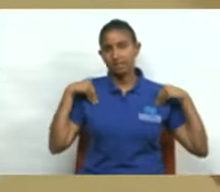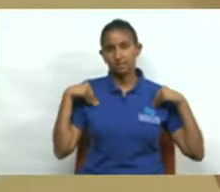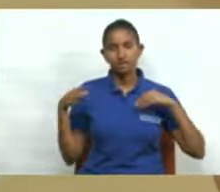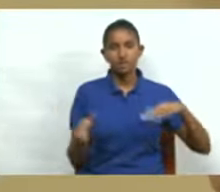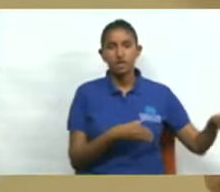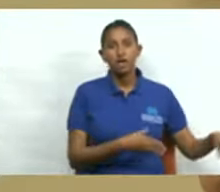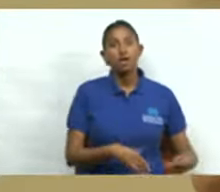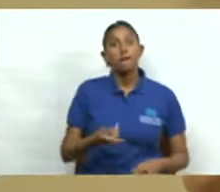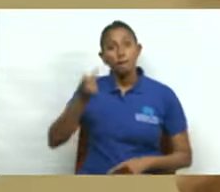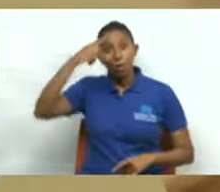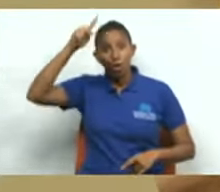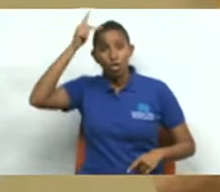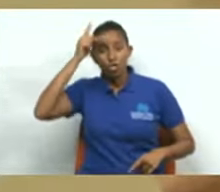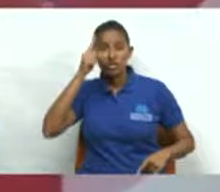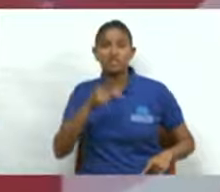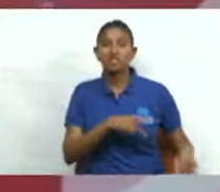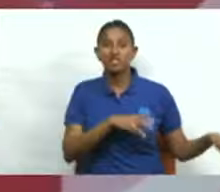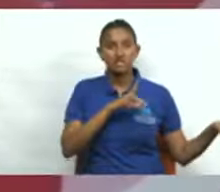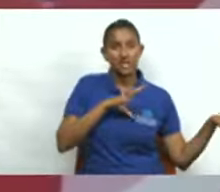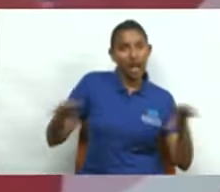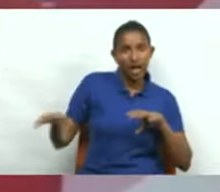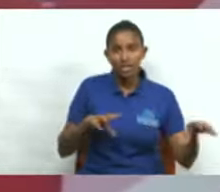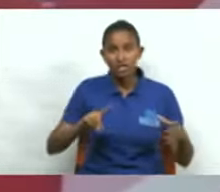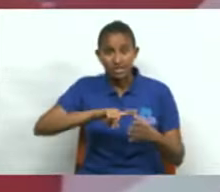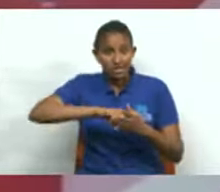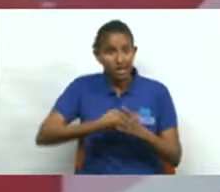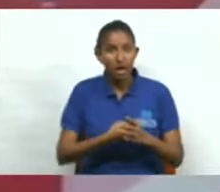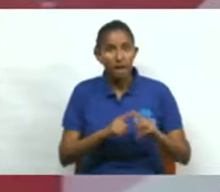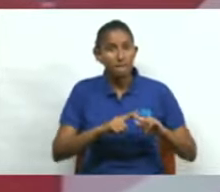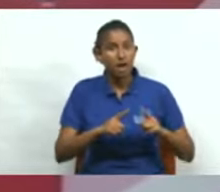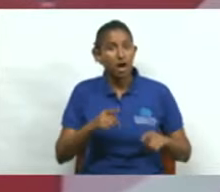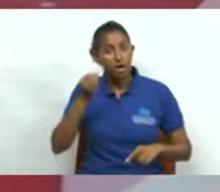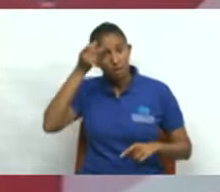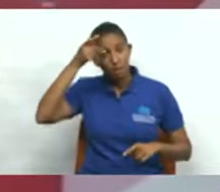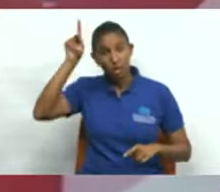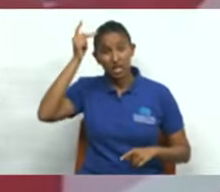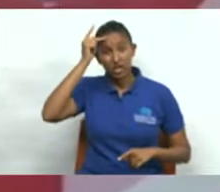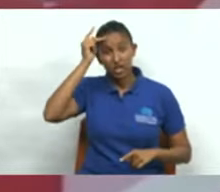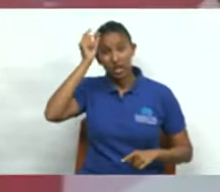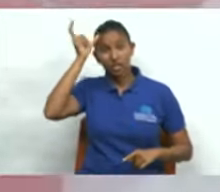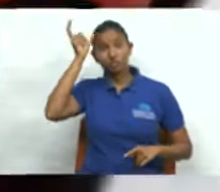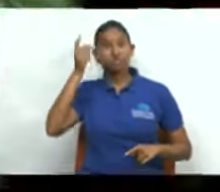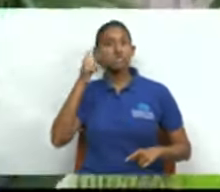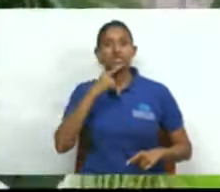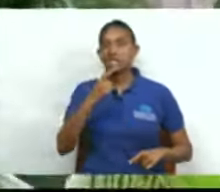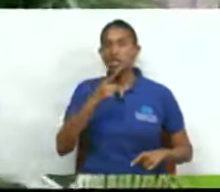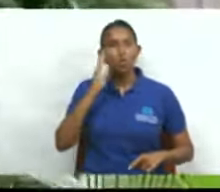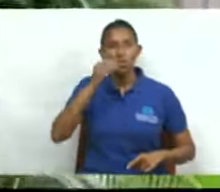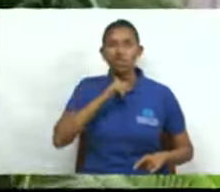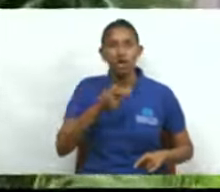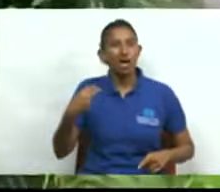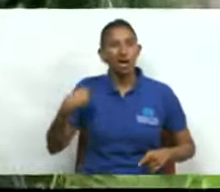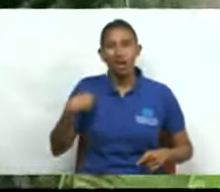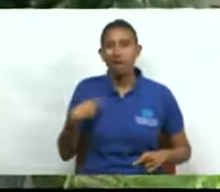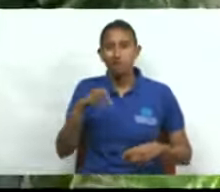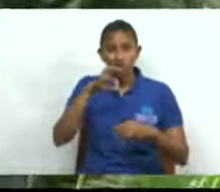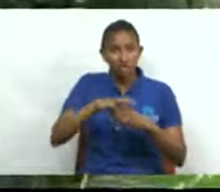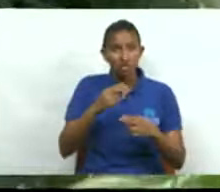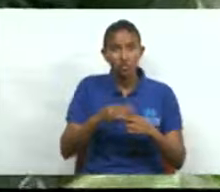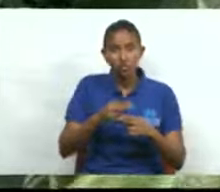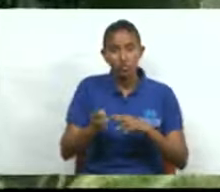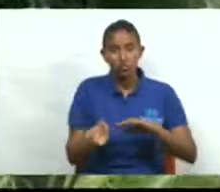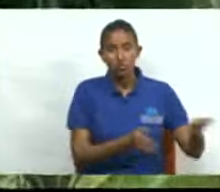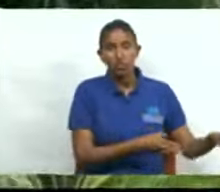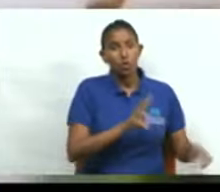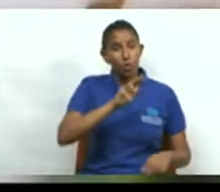underway, analysts dismiss the possibility of a general election anytime soon. WASA to ramp up production and engage